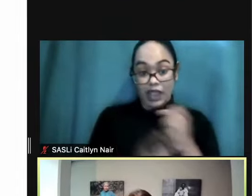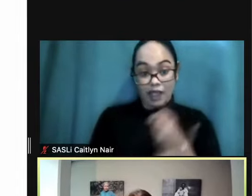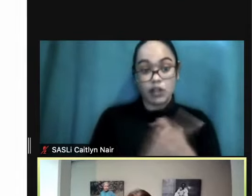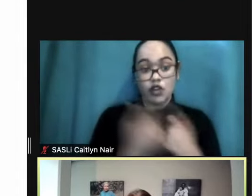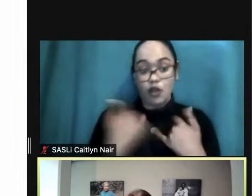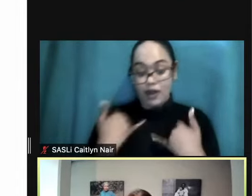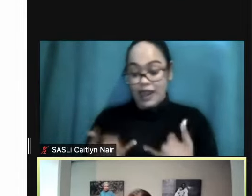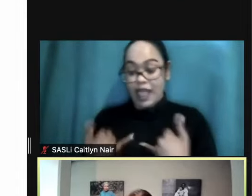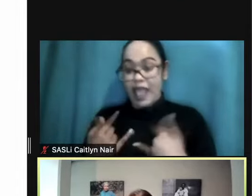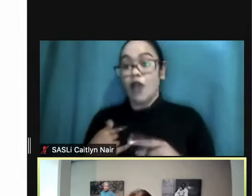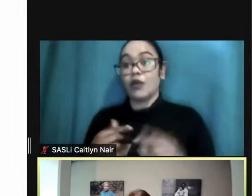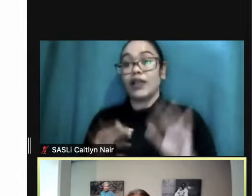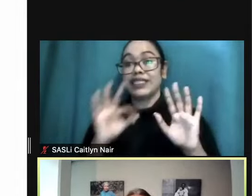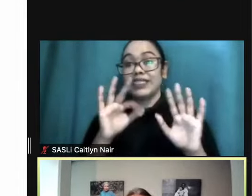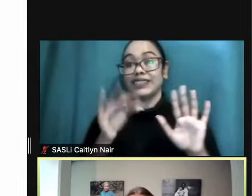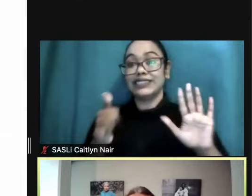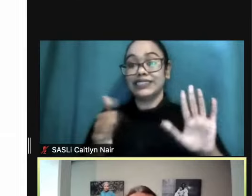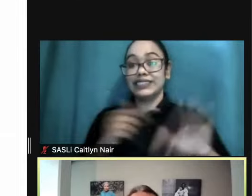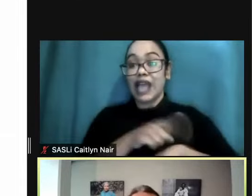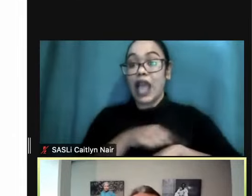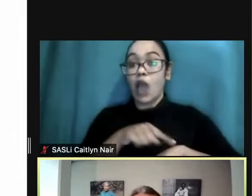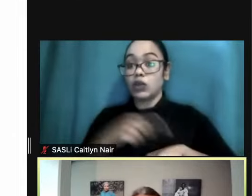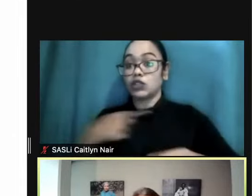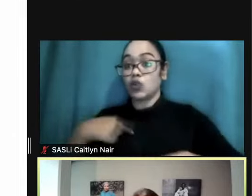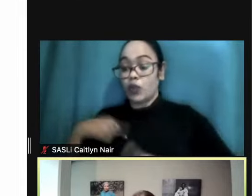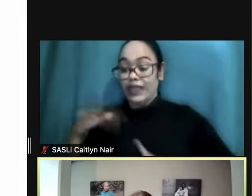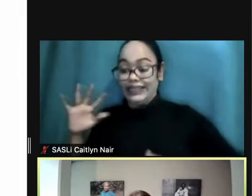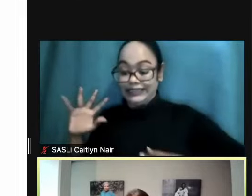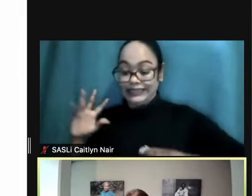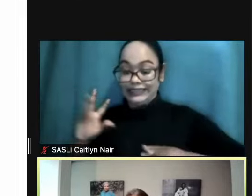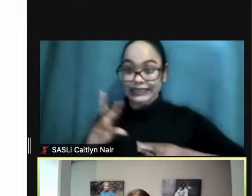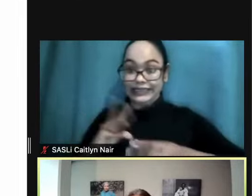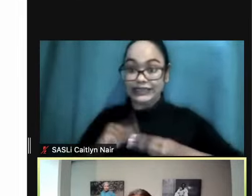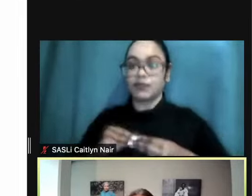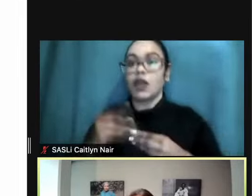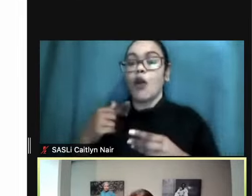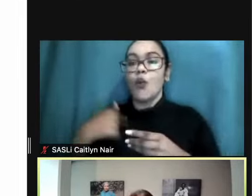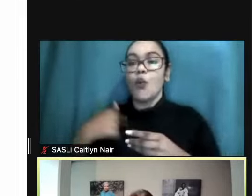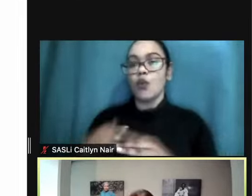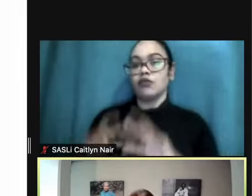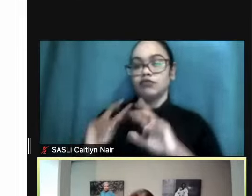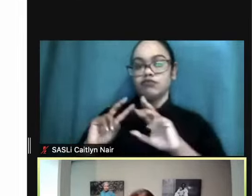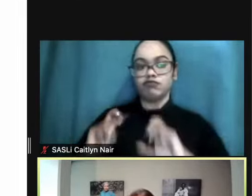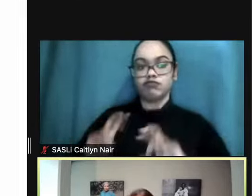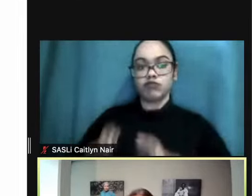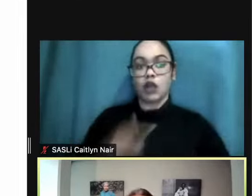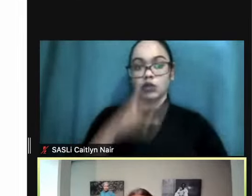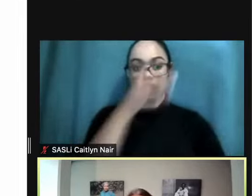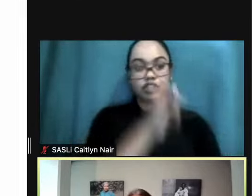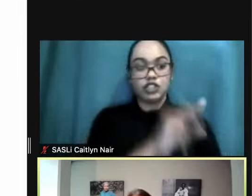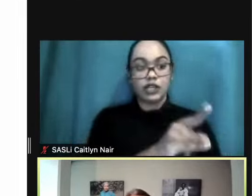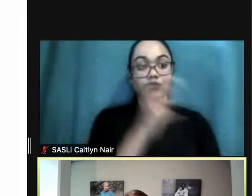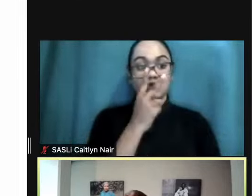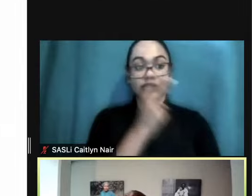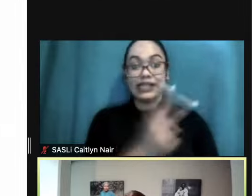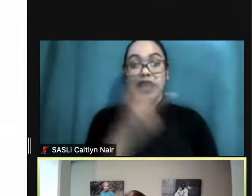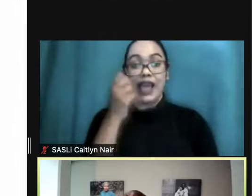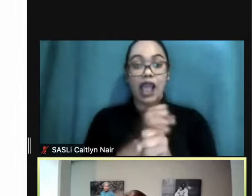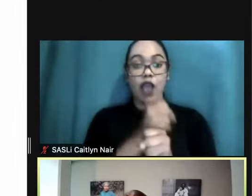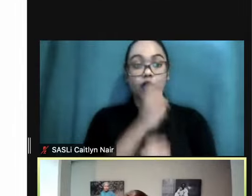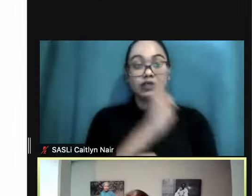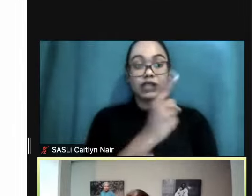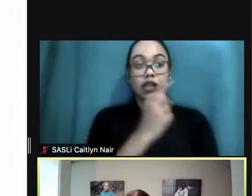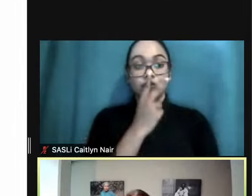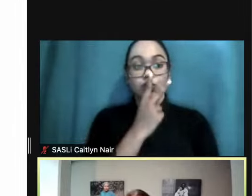the last 36 hours. Yeah. If we map in details, again, in Gauteng by the sub-district, we already